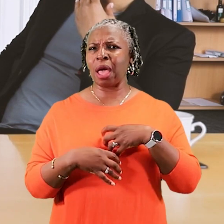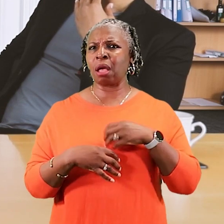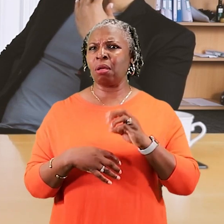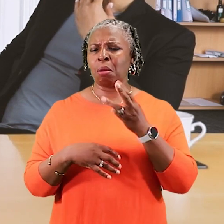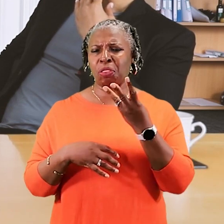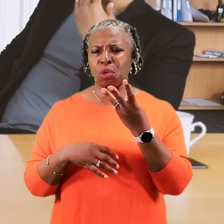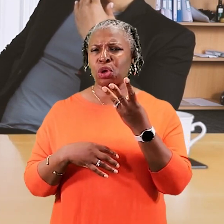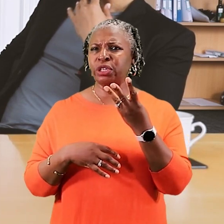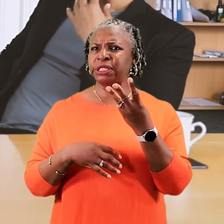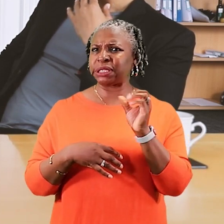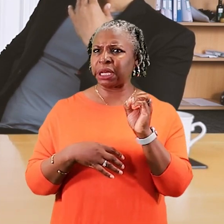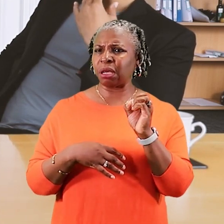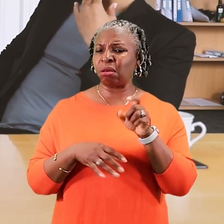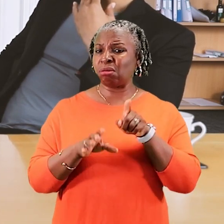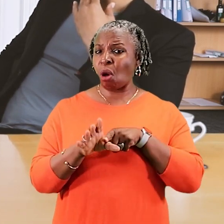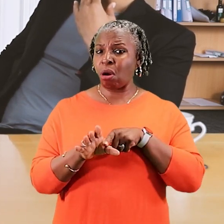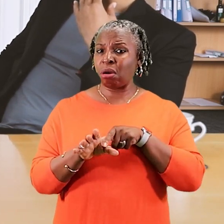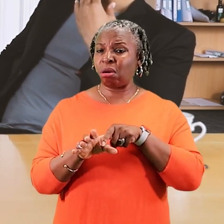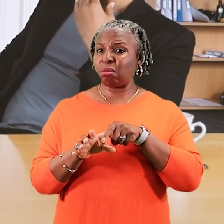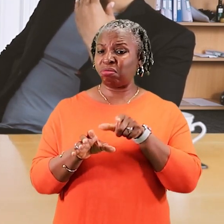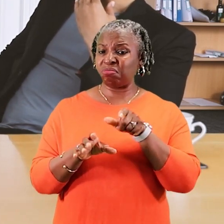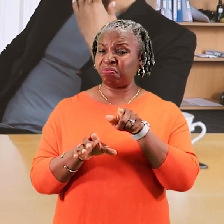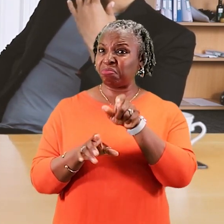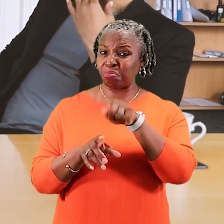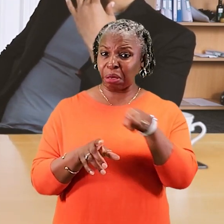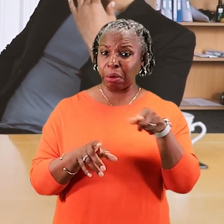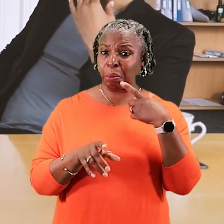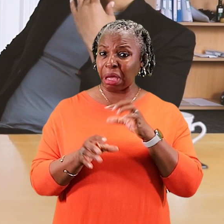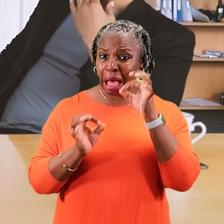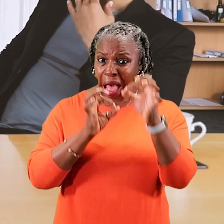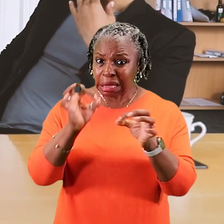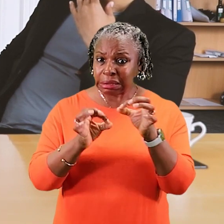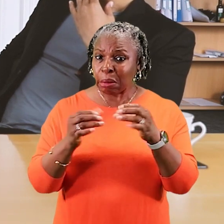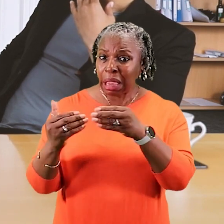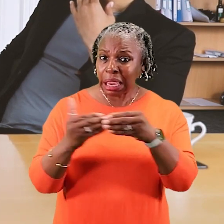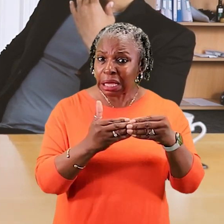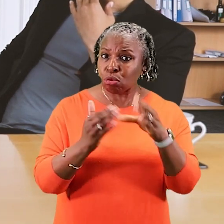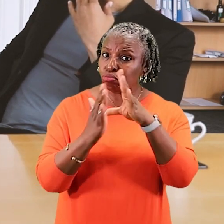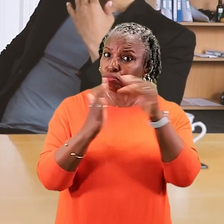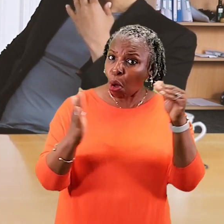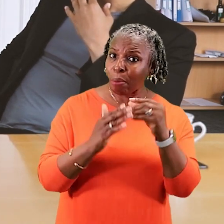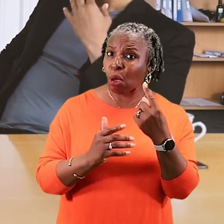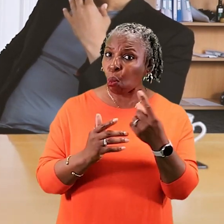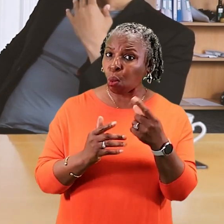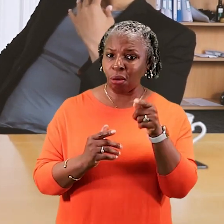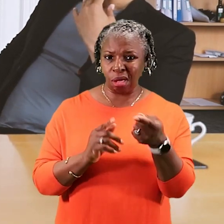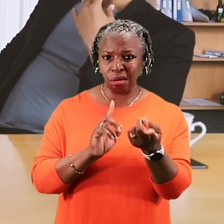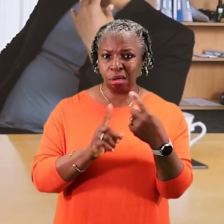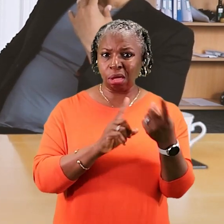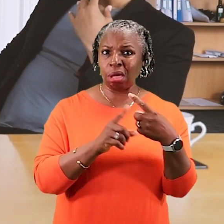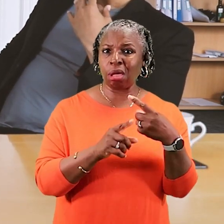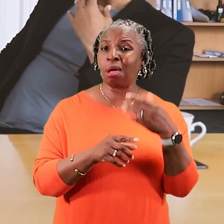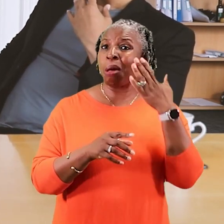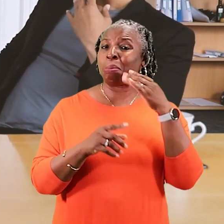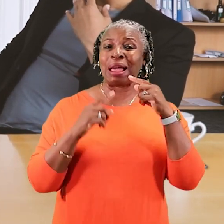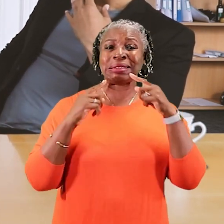think engaged with about 34 young black people, and when you ask them about leadership and role models, they talk about the teachers. So it's just a massive gap for